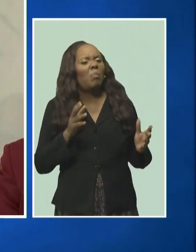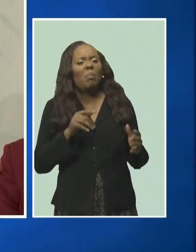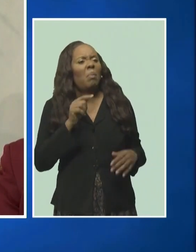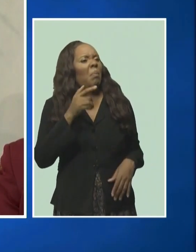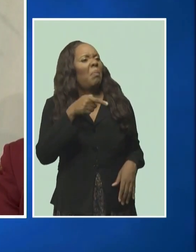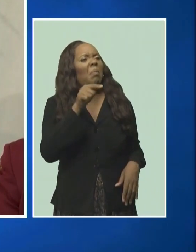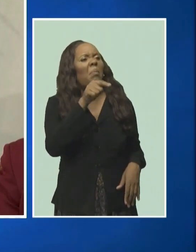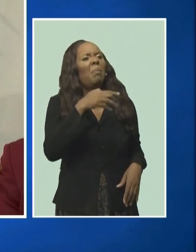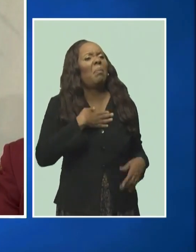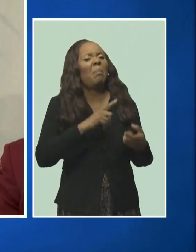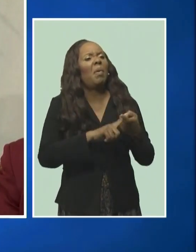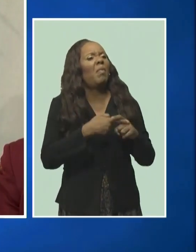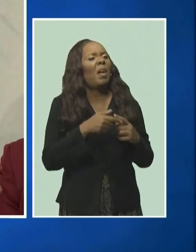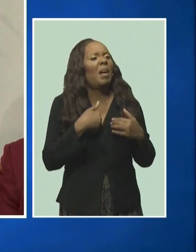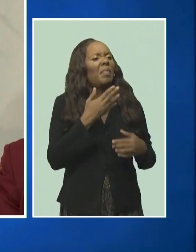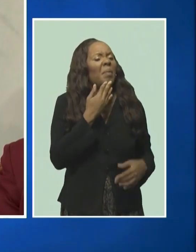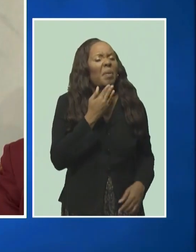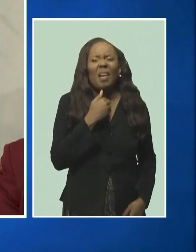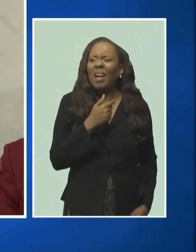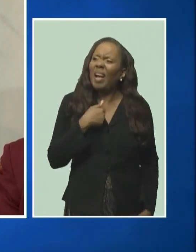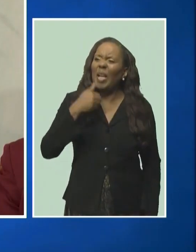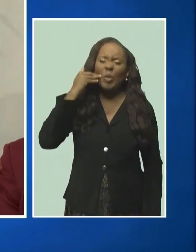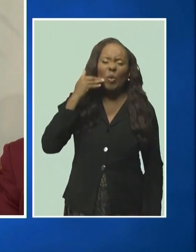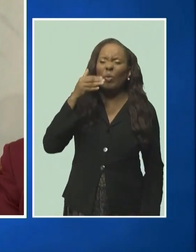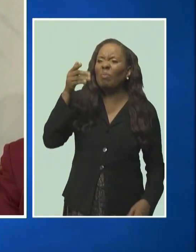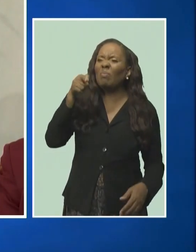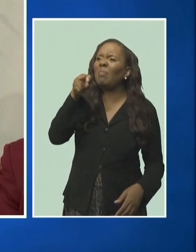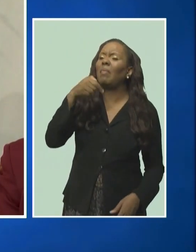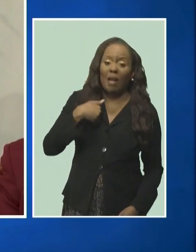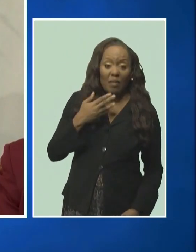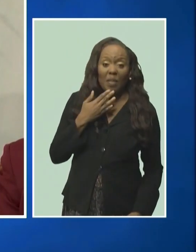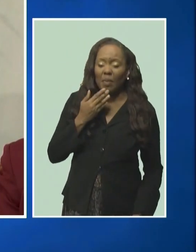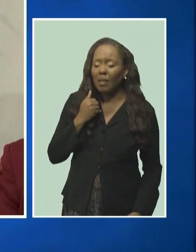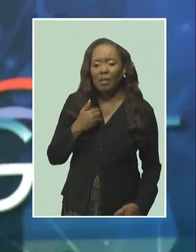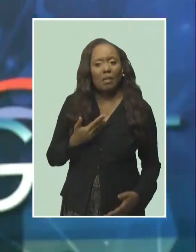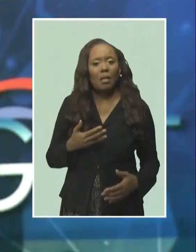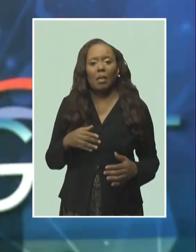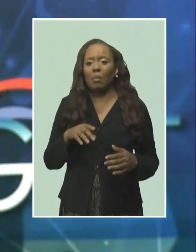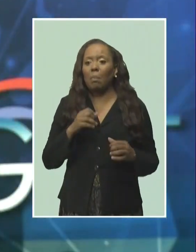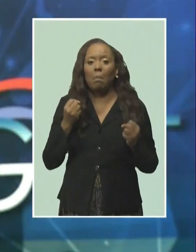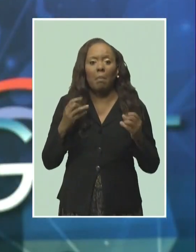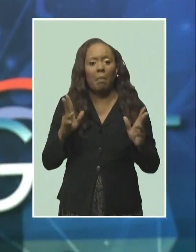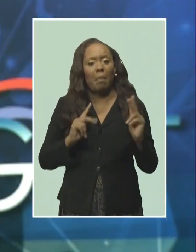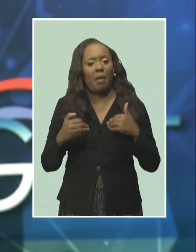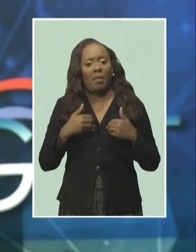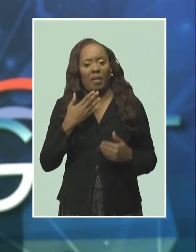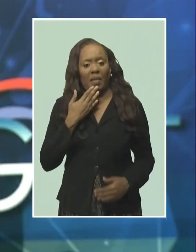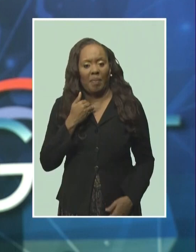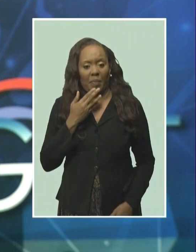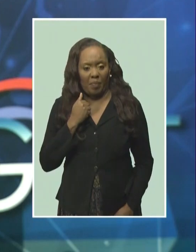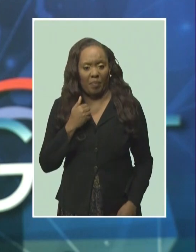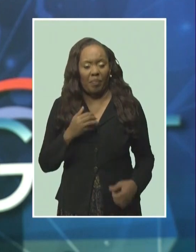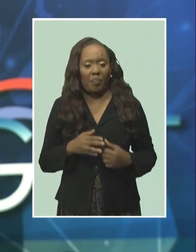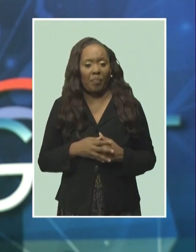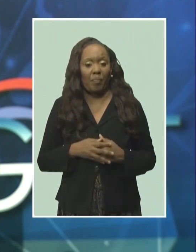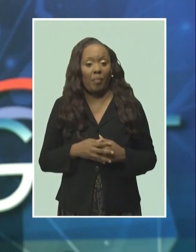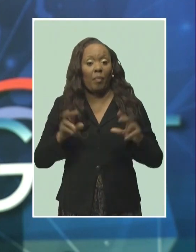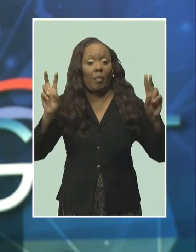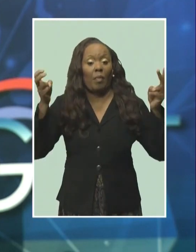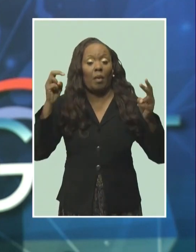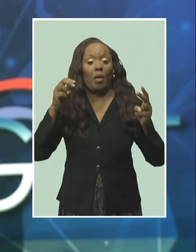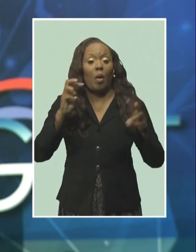Carlisle Goddard, says the club takes the chronic disease seriously. He was a guest on Morning Barbados. This year's